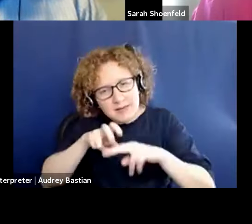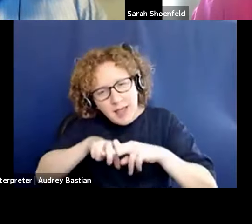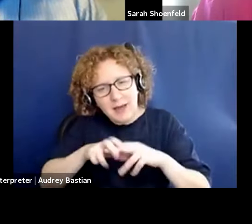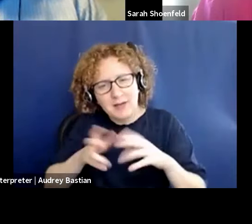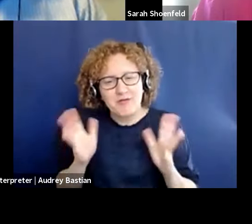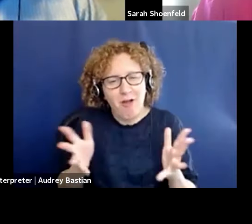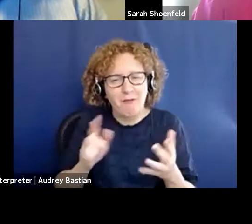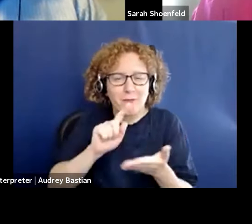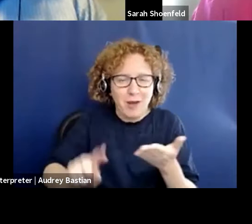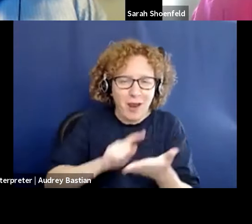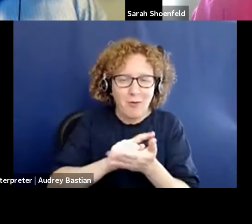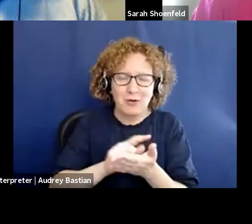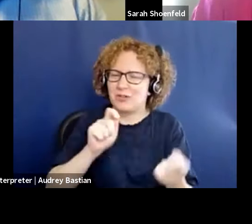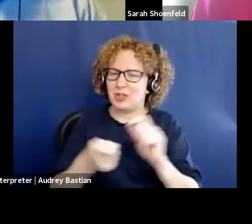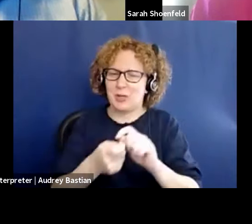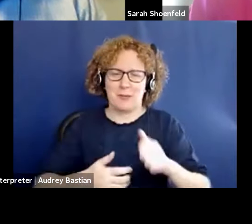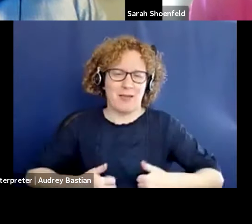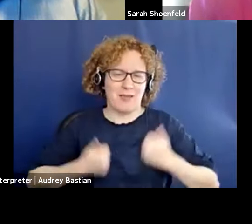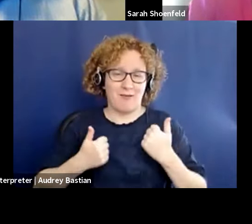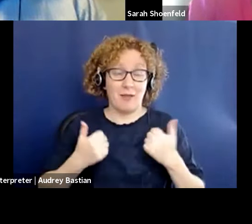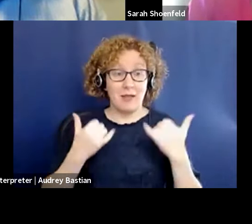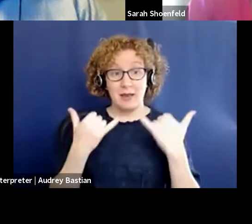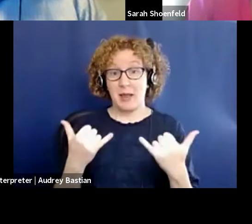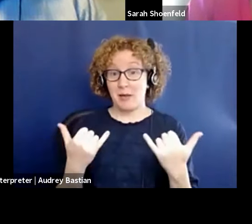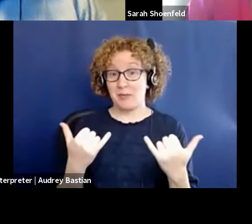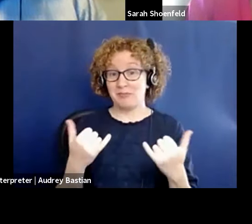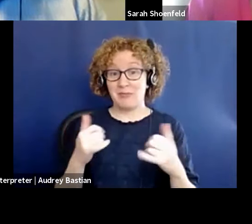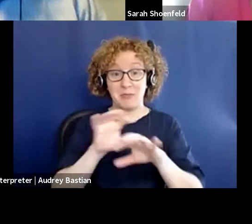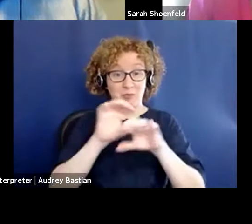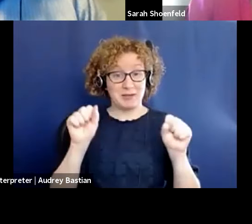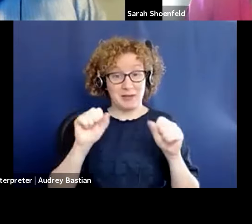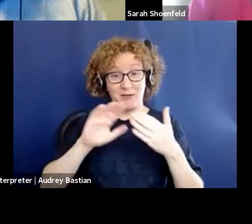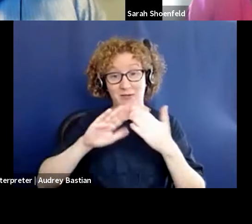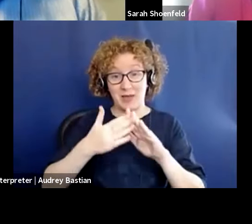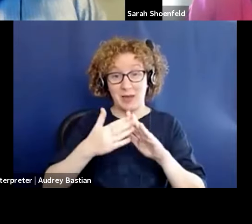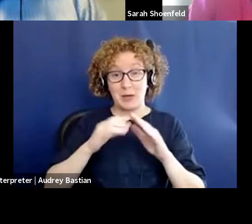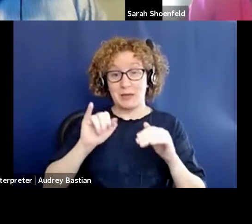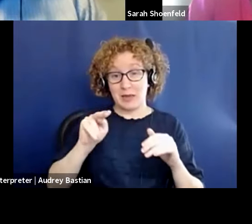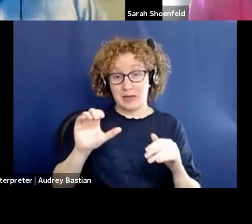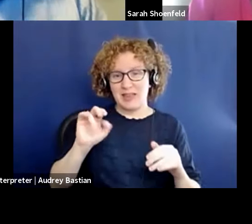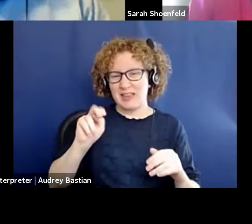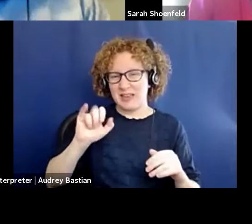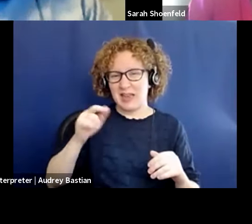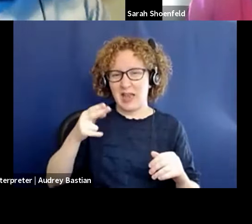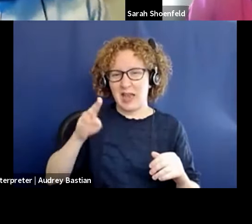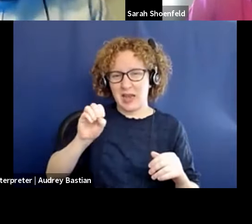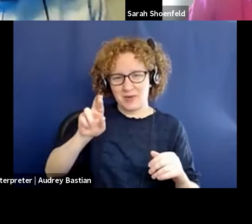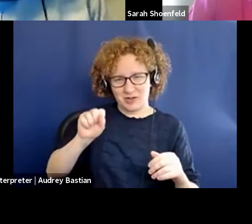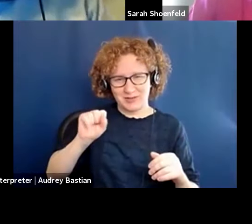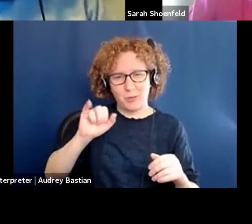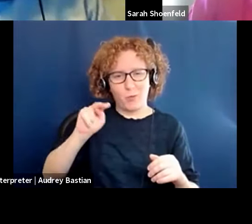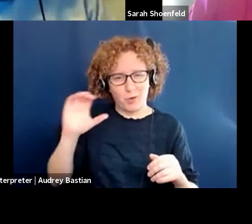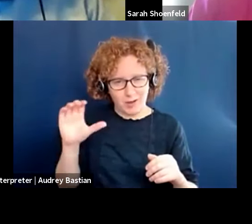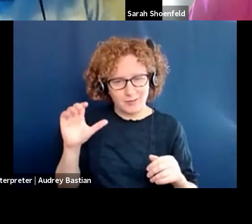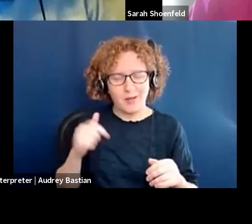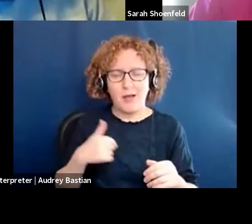it changed my life. I am the current president of Neighbors Incorporated. And I saw Martin Kaplan again